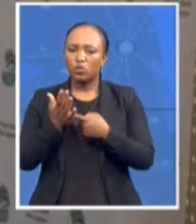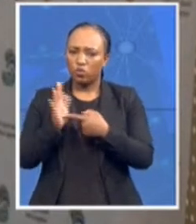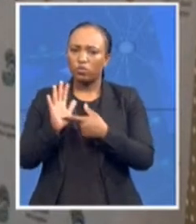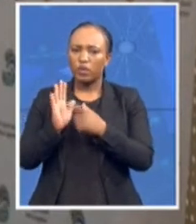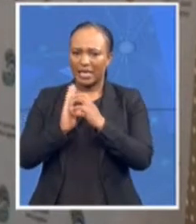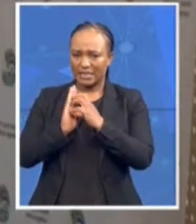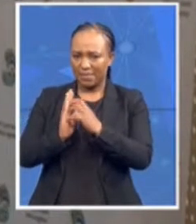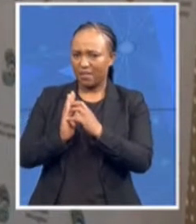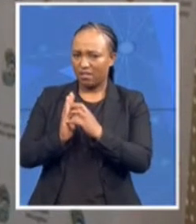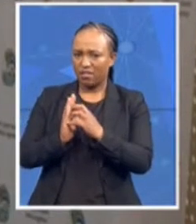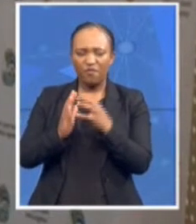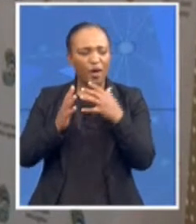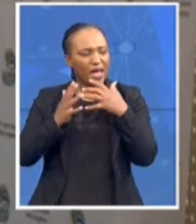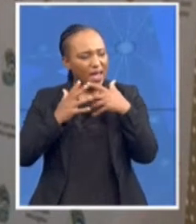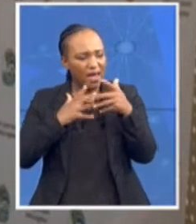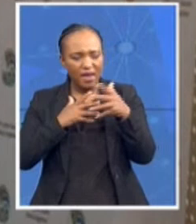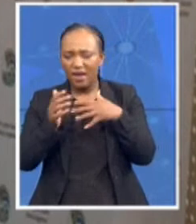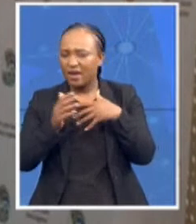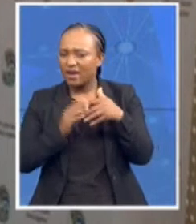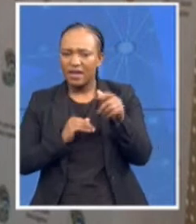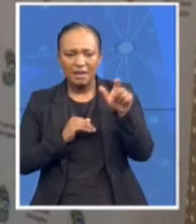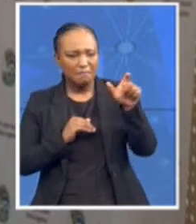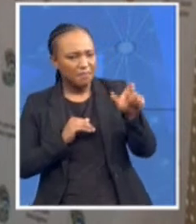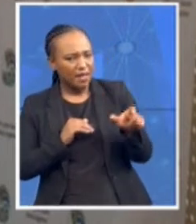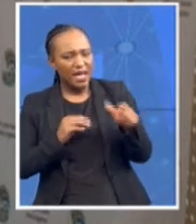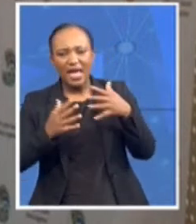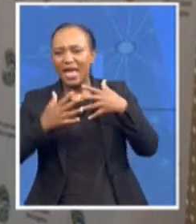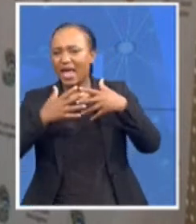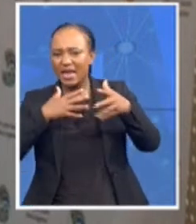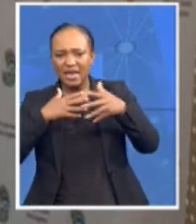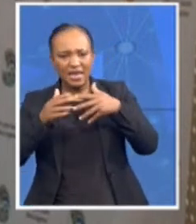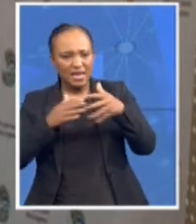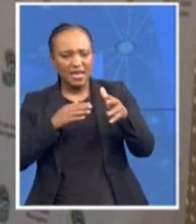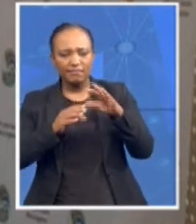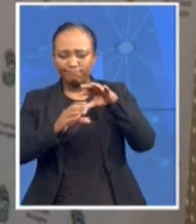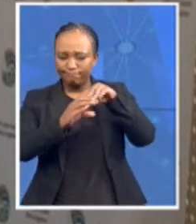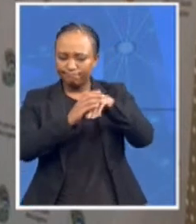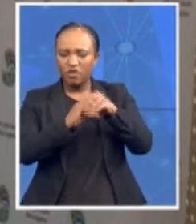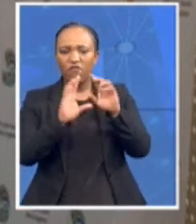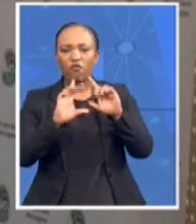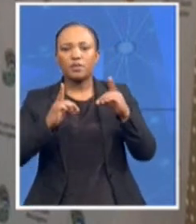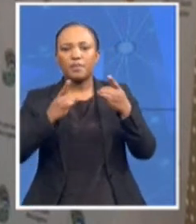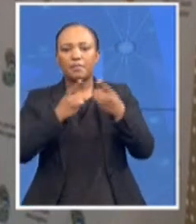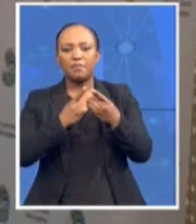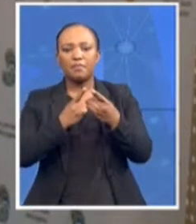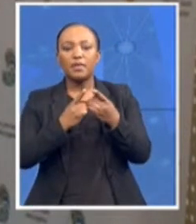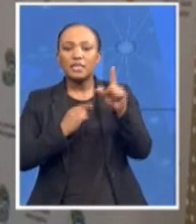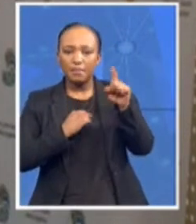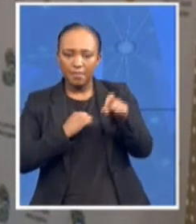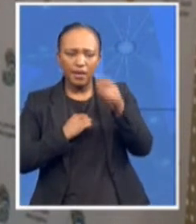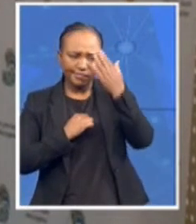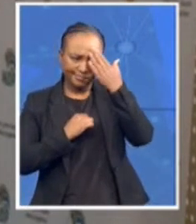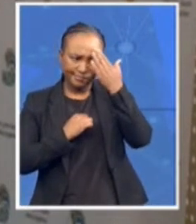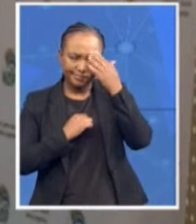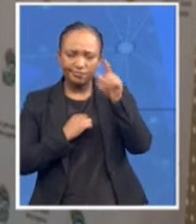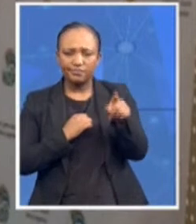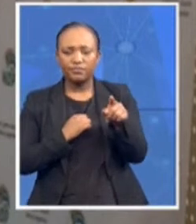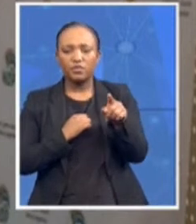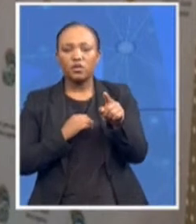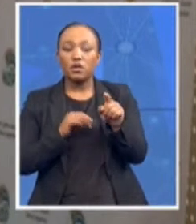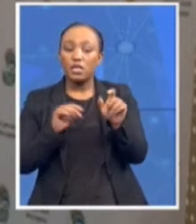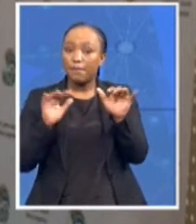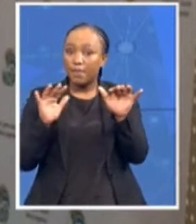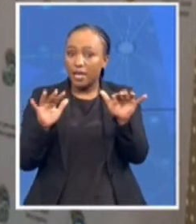any entity of our department, that they must know that people are going to be